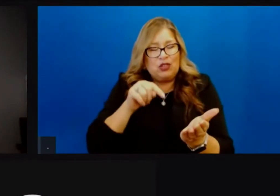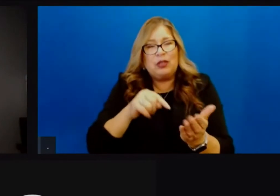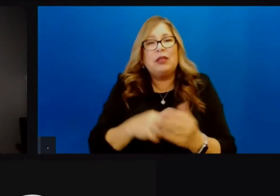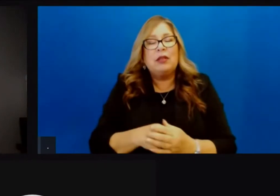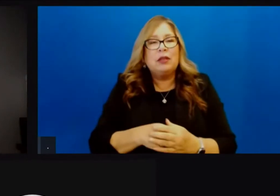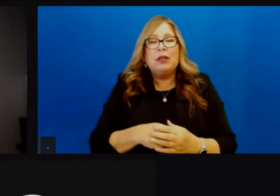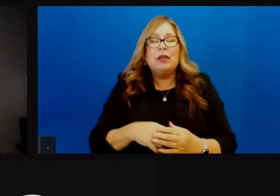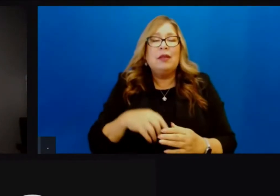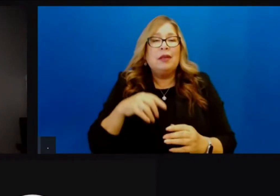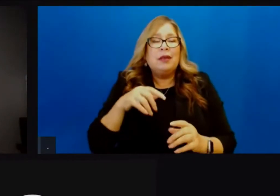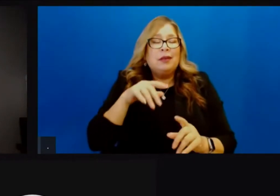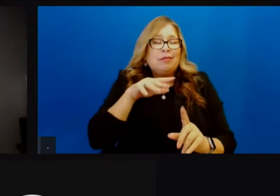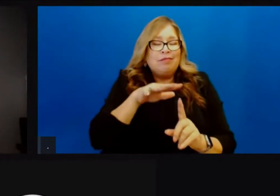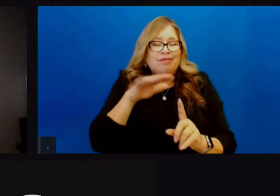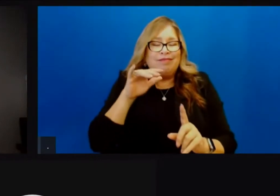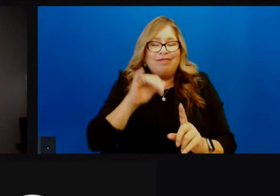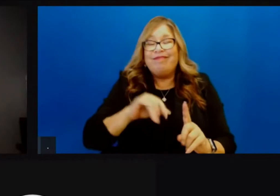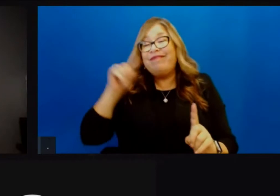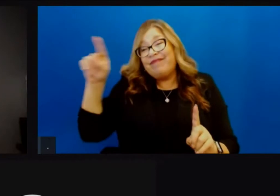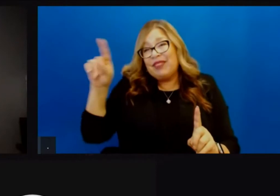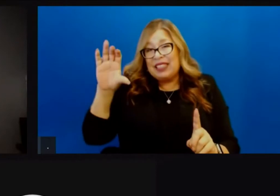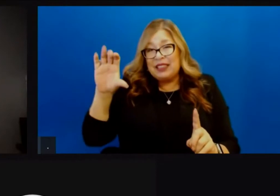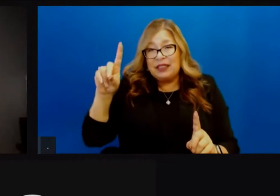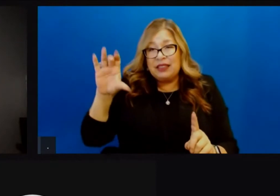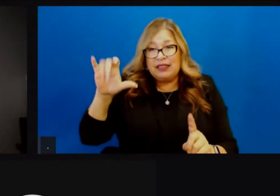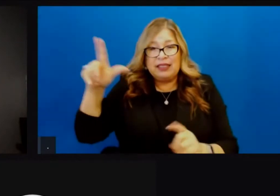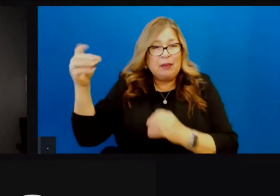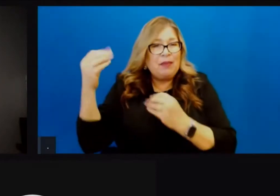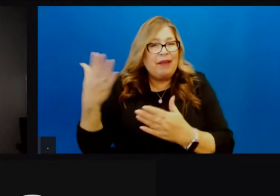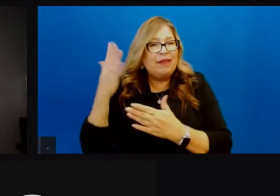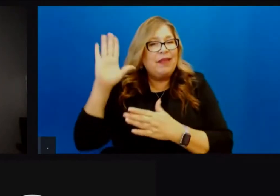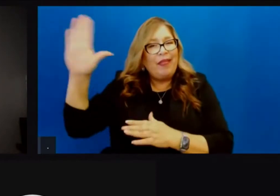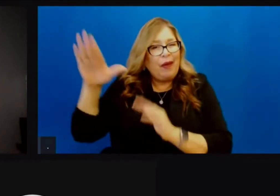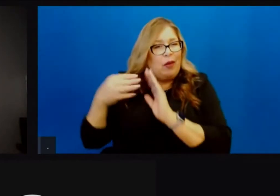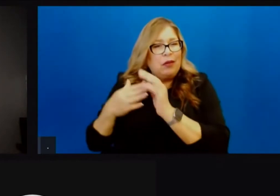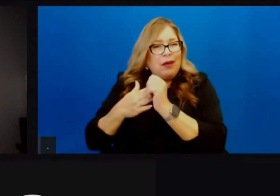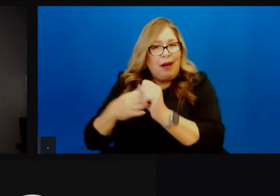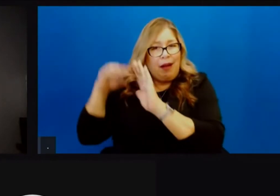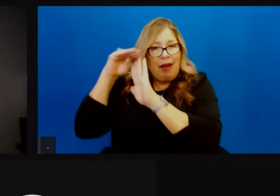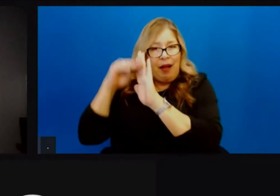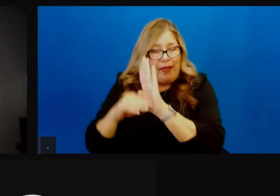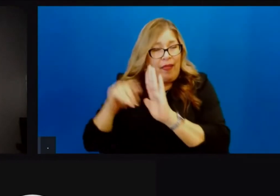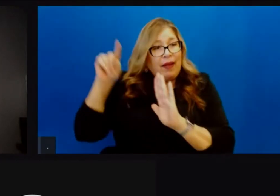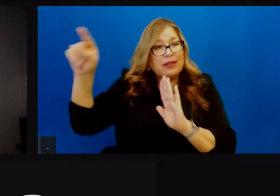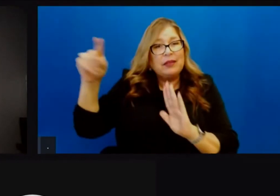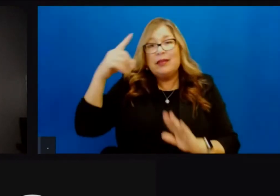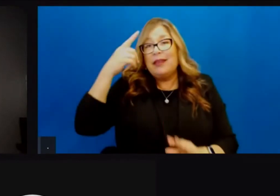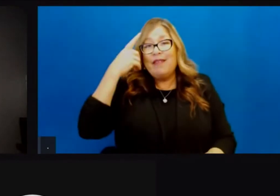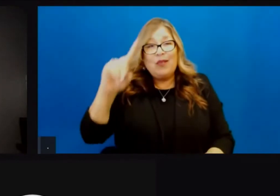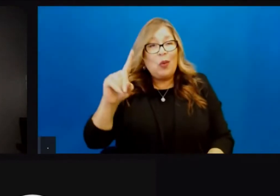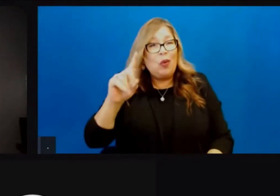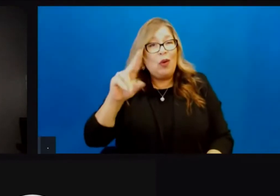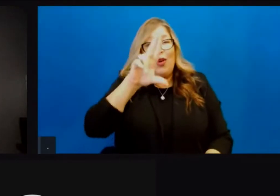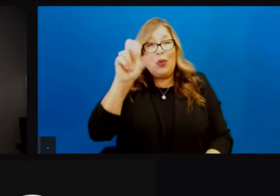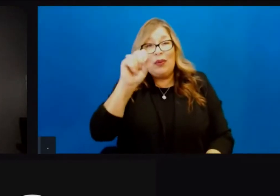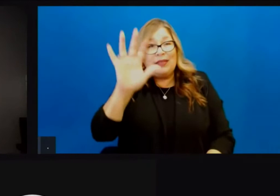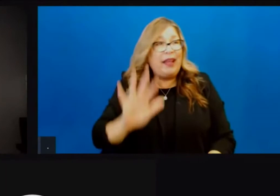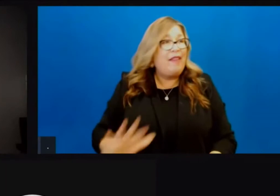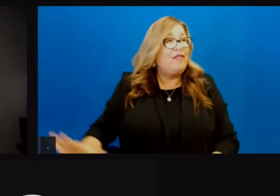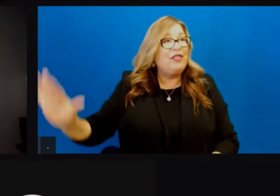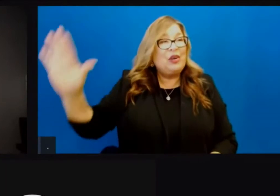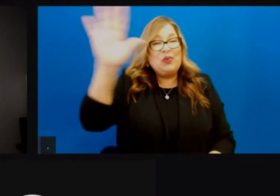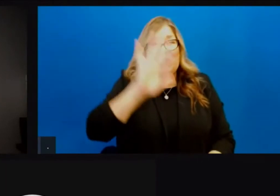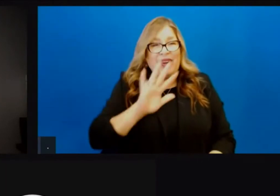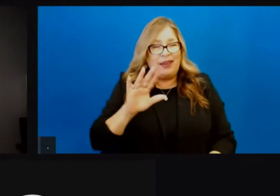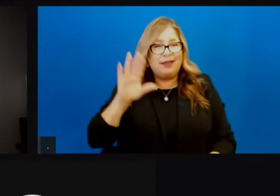The CDC provides guidelines and a framework that is meant to work for the entirety of the nation. For